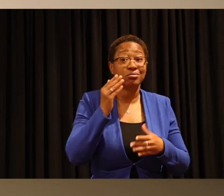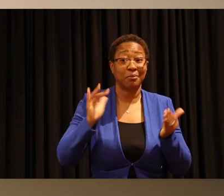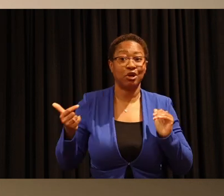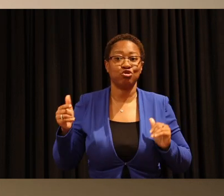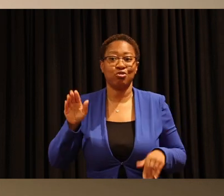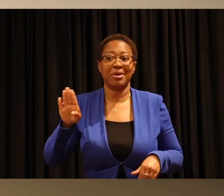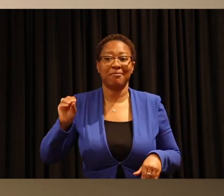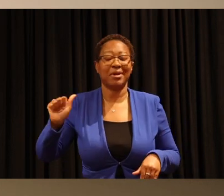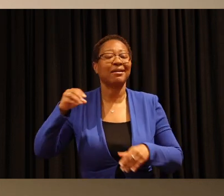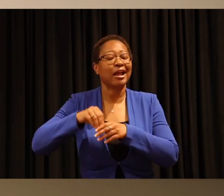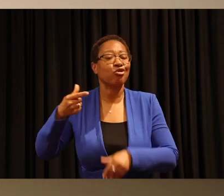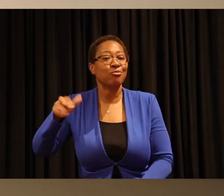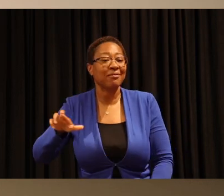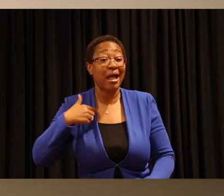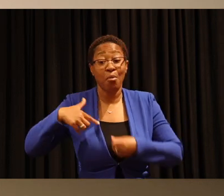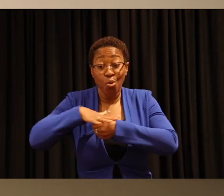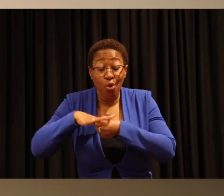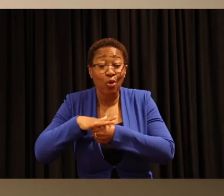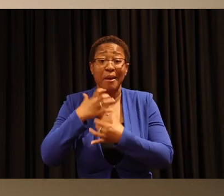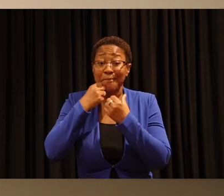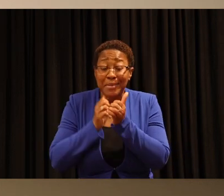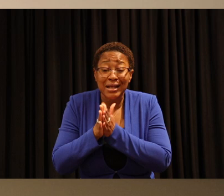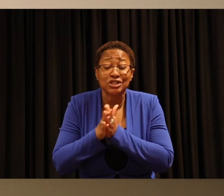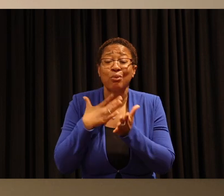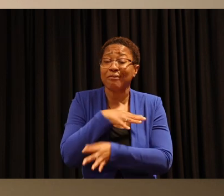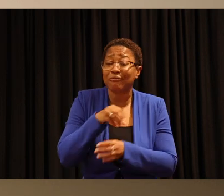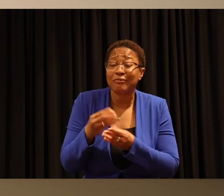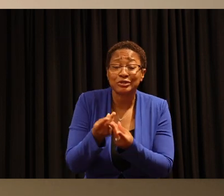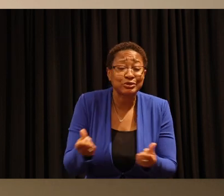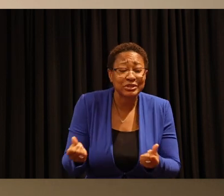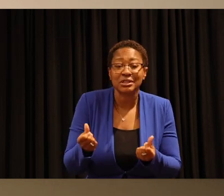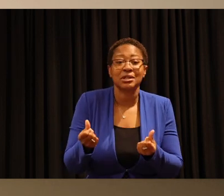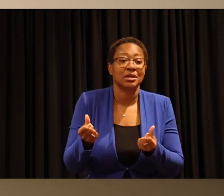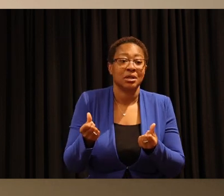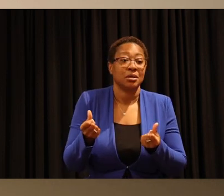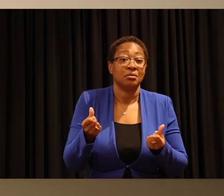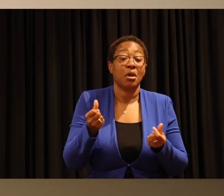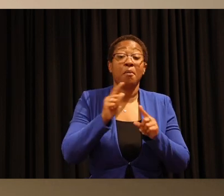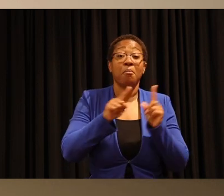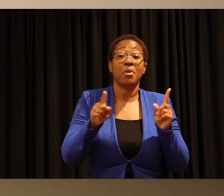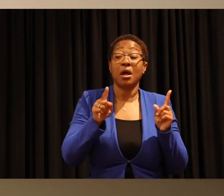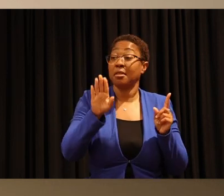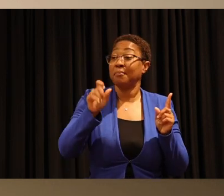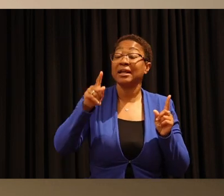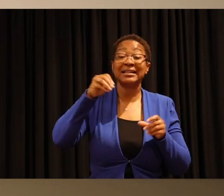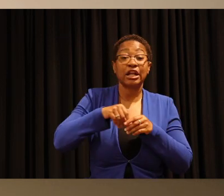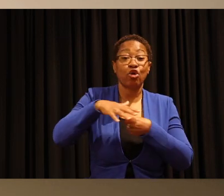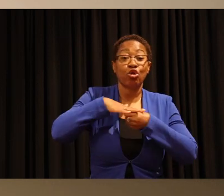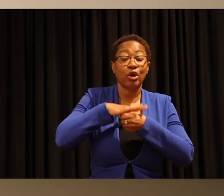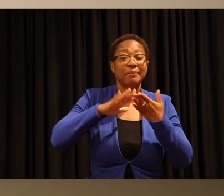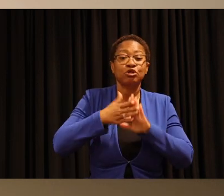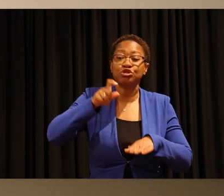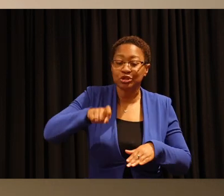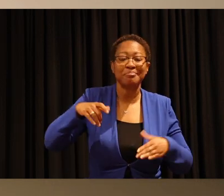like, obviously I'm local to Grand Rapids, I'm passionate about this issue, I want to be involved in the solution, the banks that should be in your local communities, the ones who